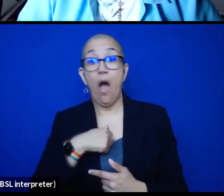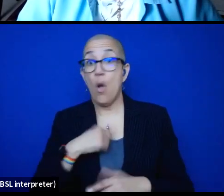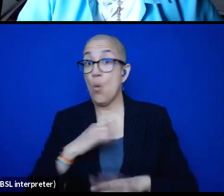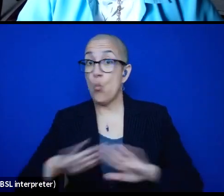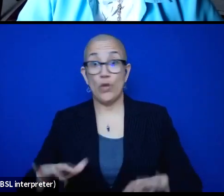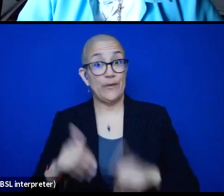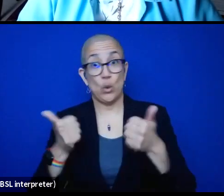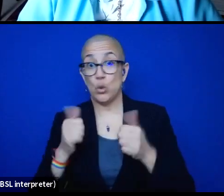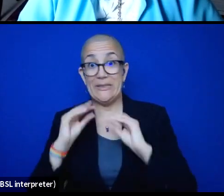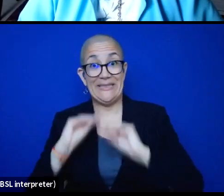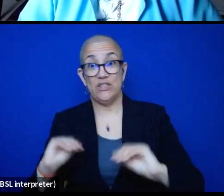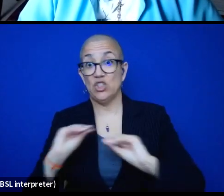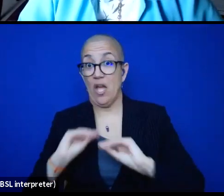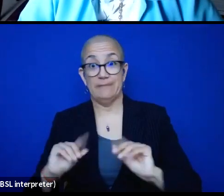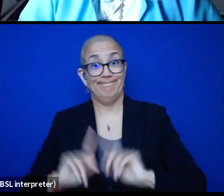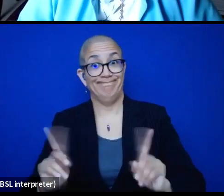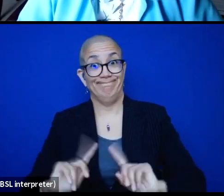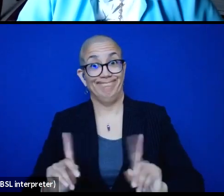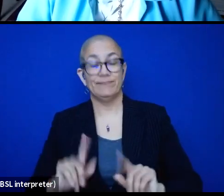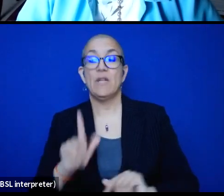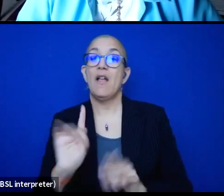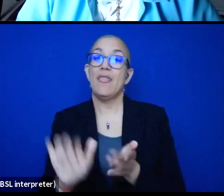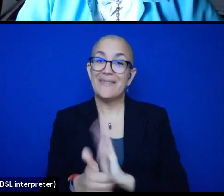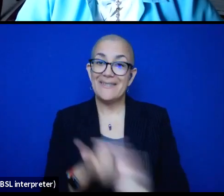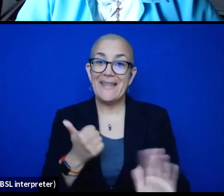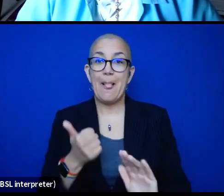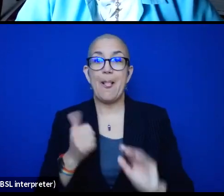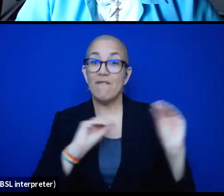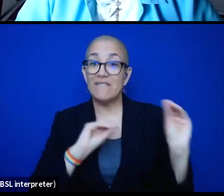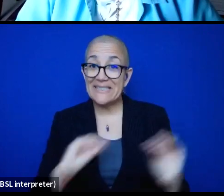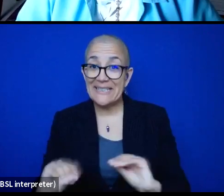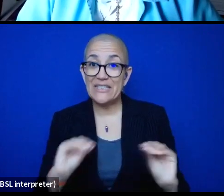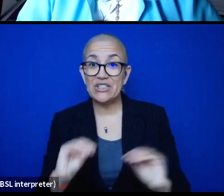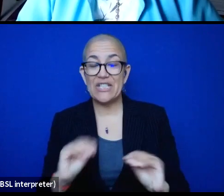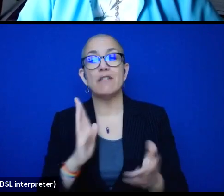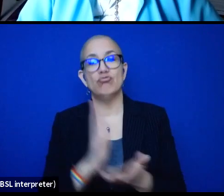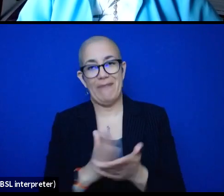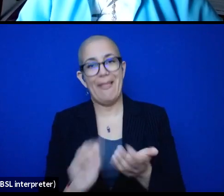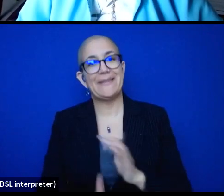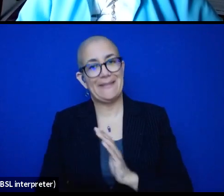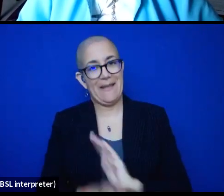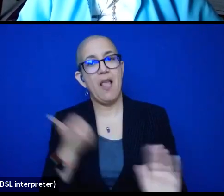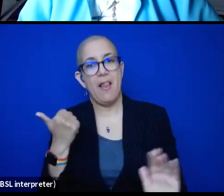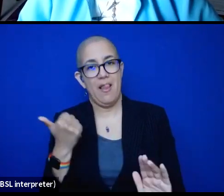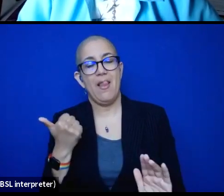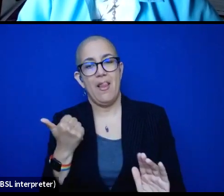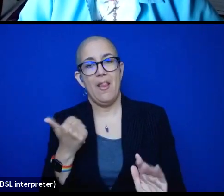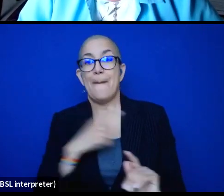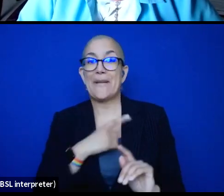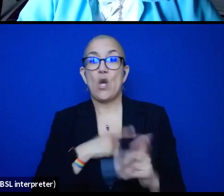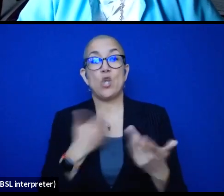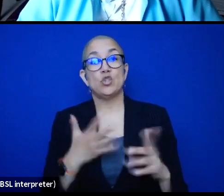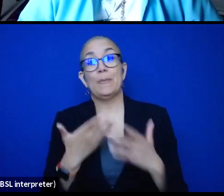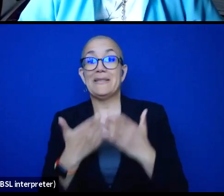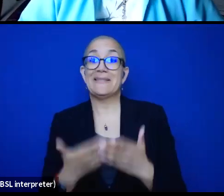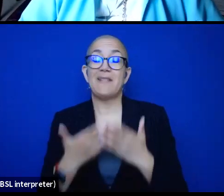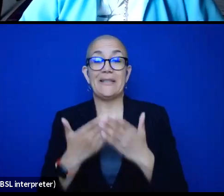So the skill of teaching is a real skill. And, you know, just because you've studied, as you were saying, you